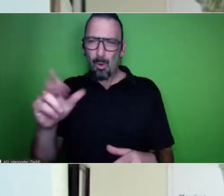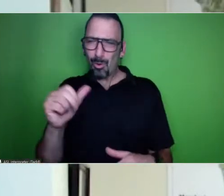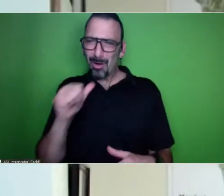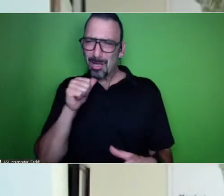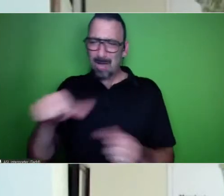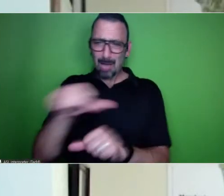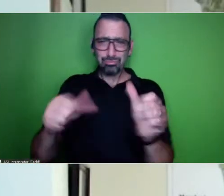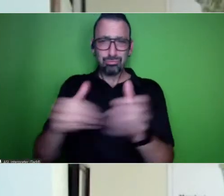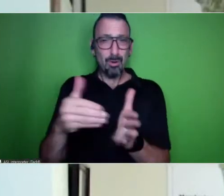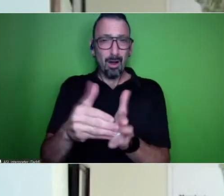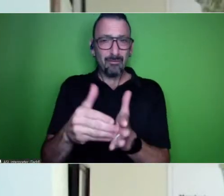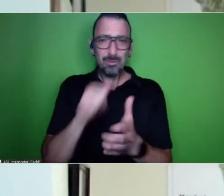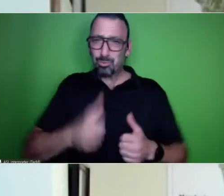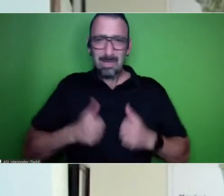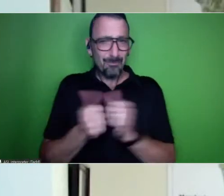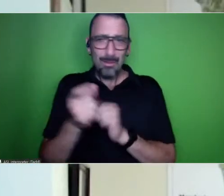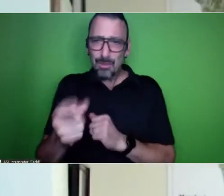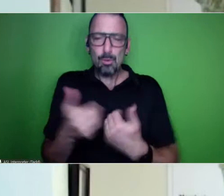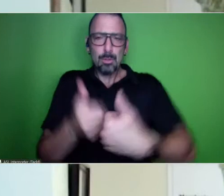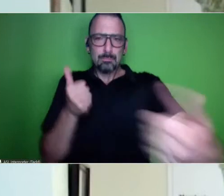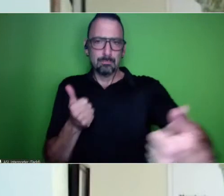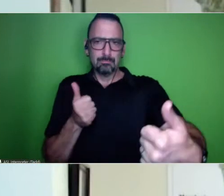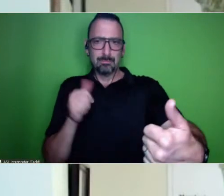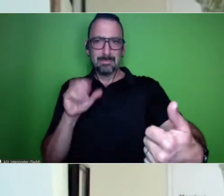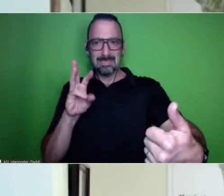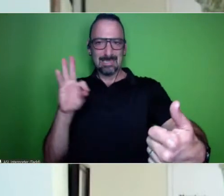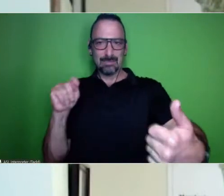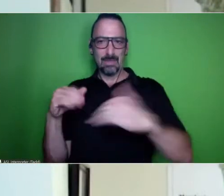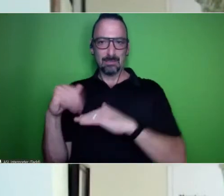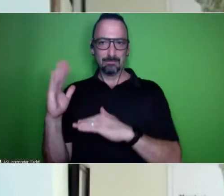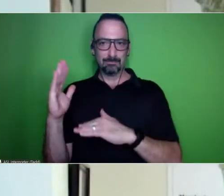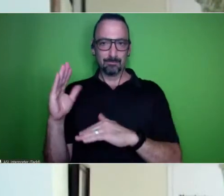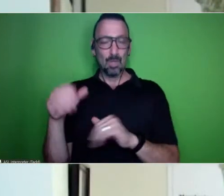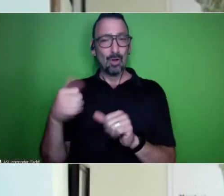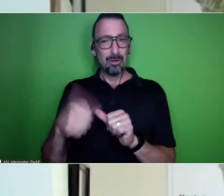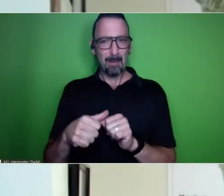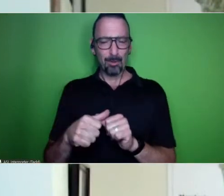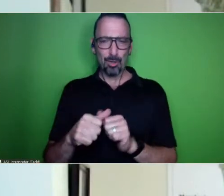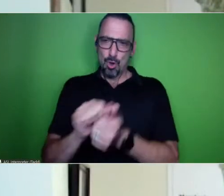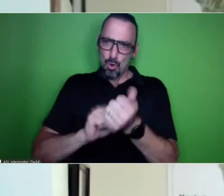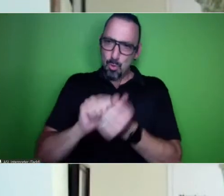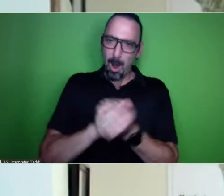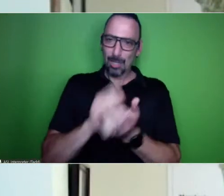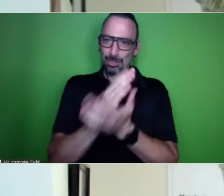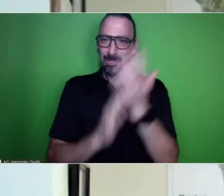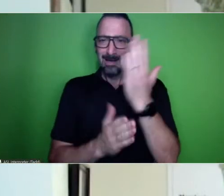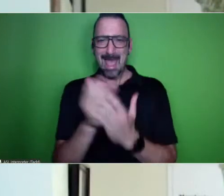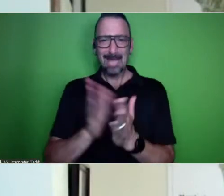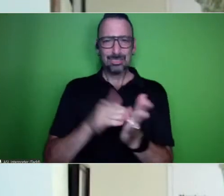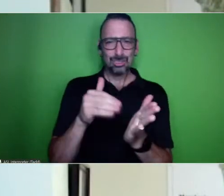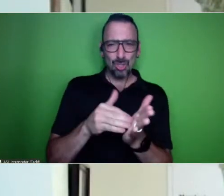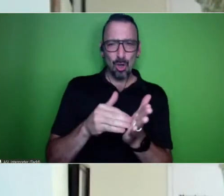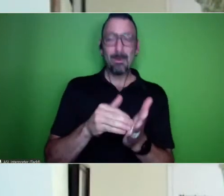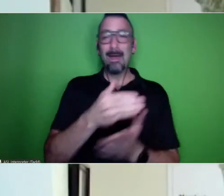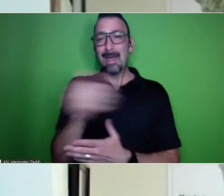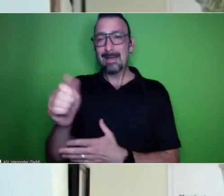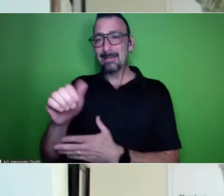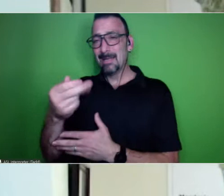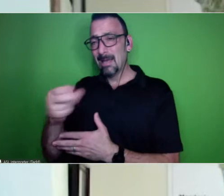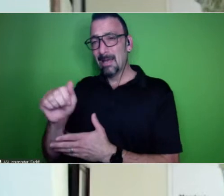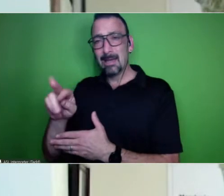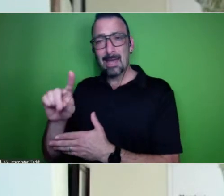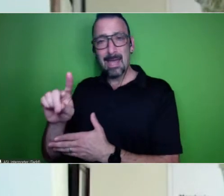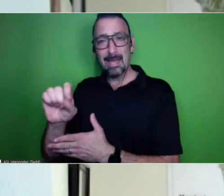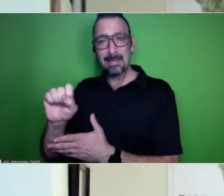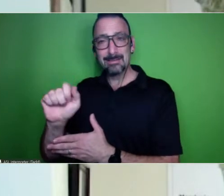possible, both inside and outside. Remember hand hygiene with soap and water or hand sanitizer. And